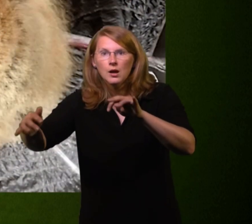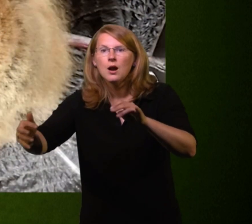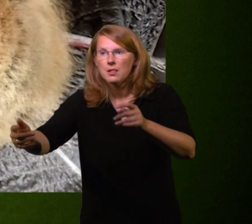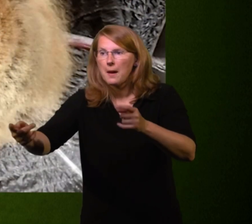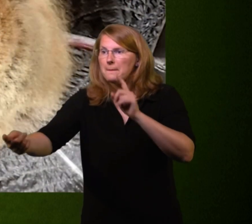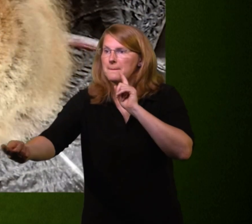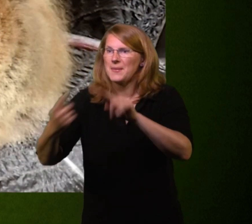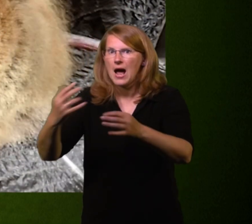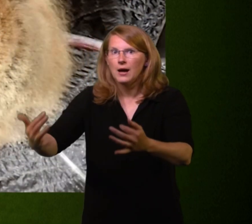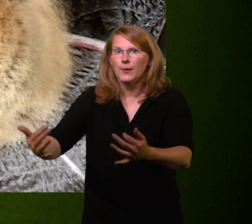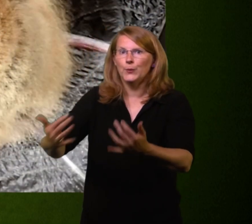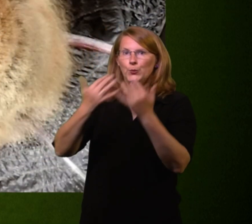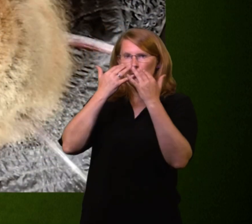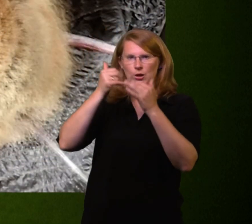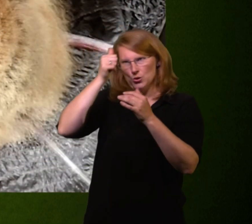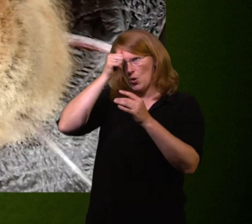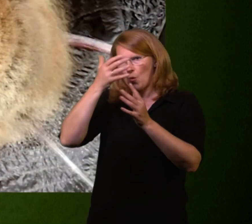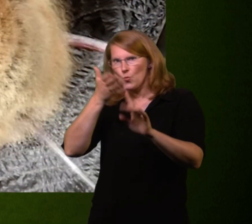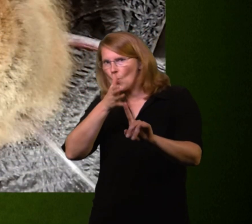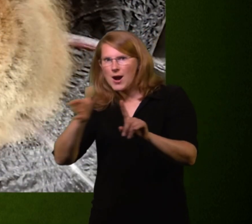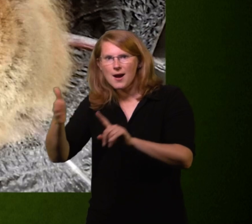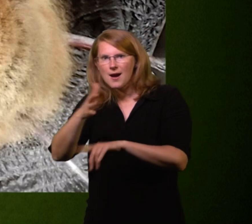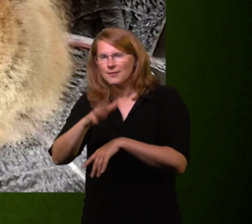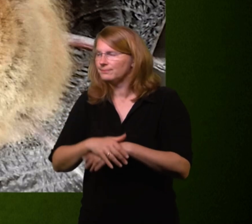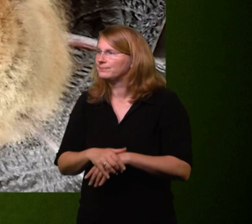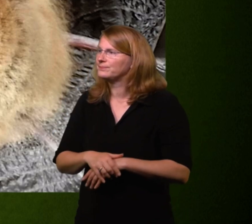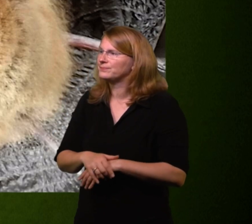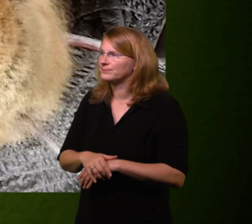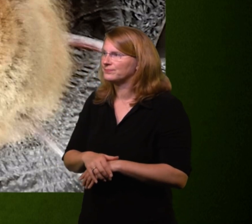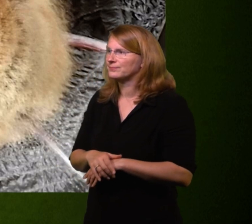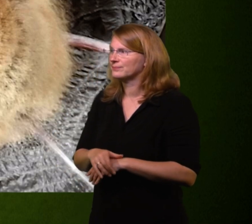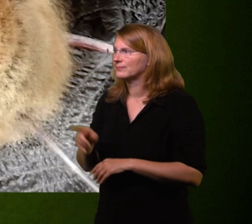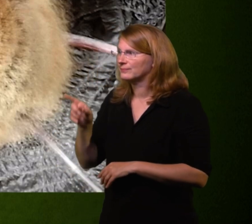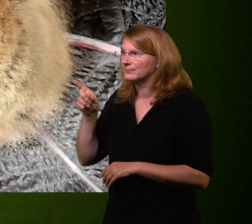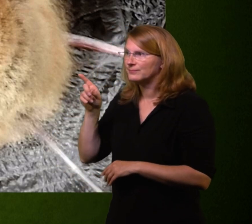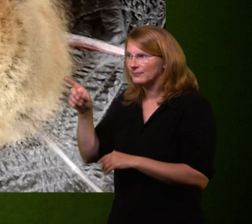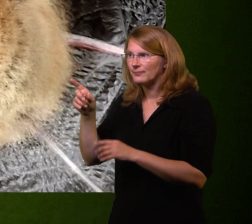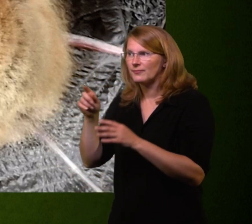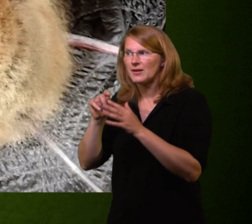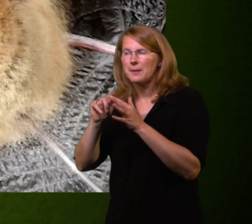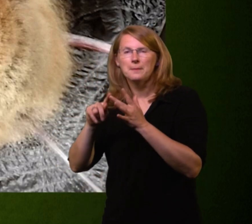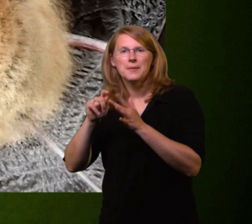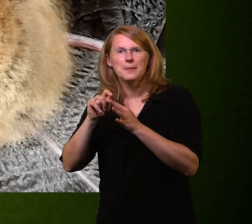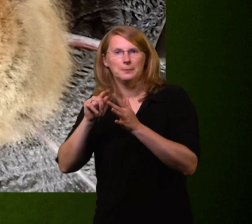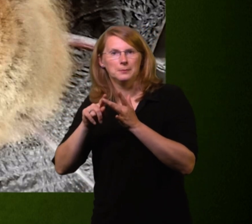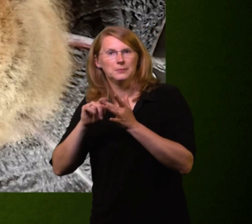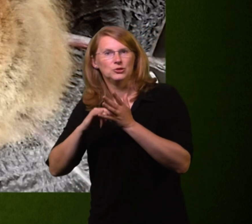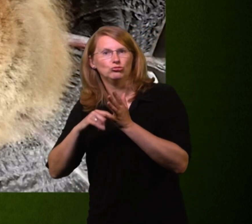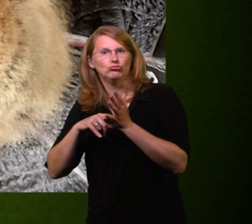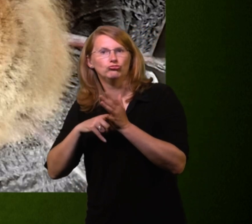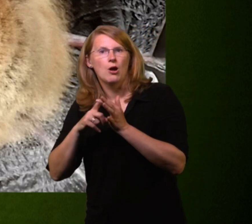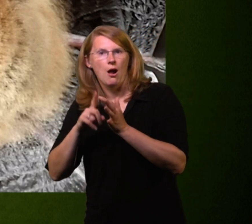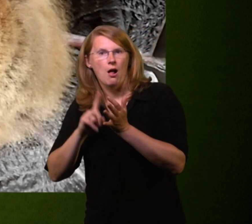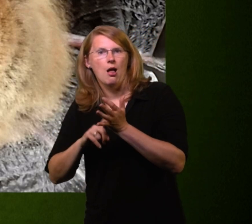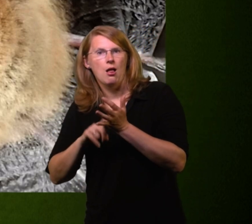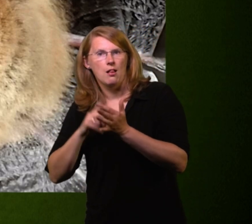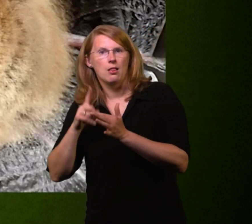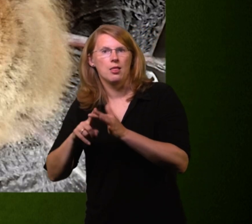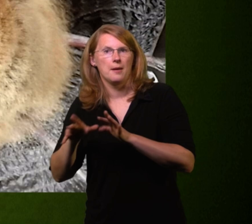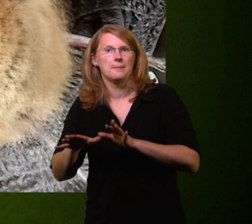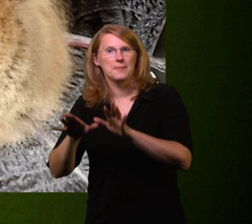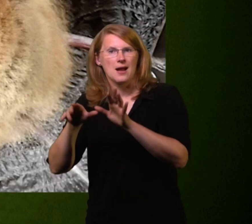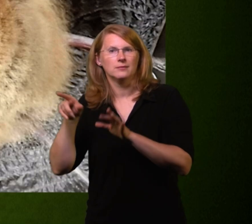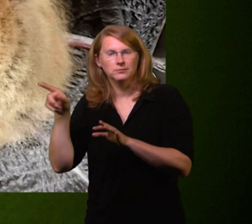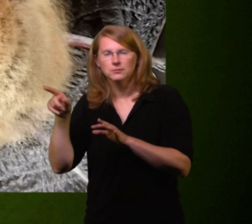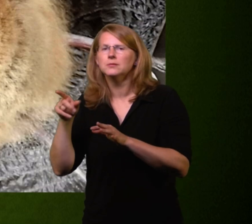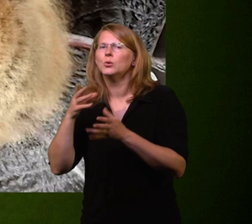echolocating through its nose. And this is a common pipistrelle. This species echolocates through its mouth. All these different techniques,